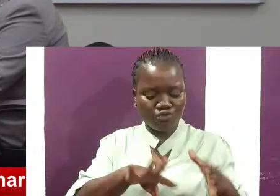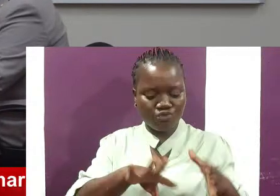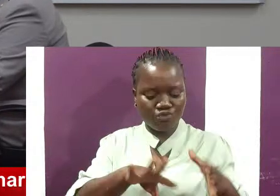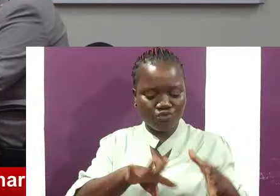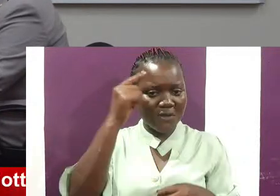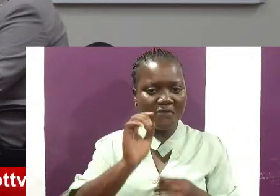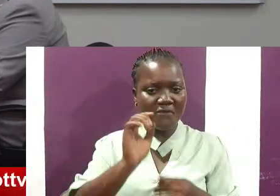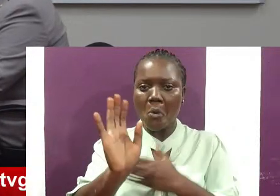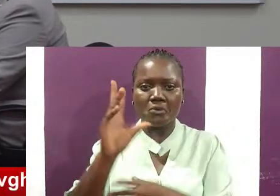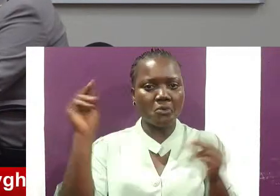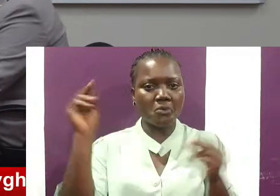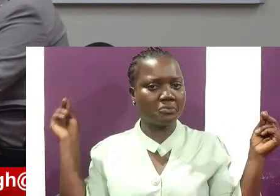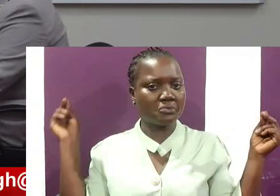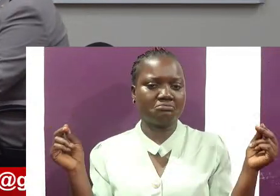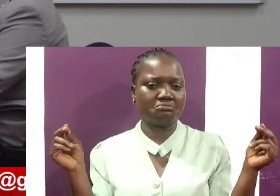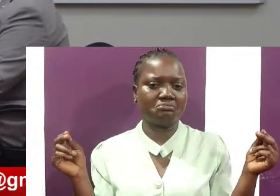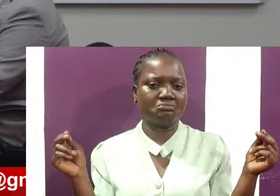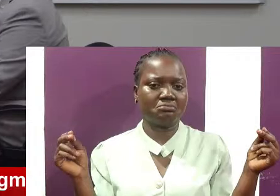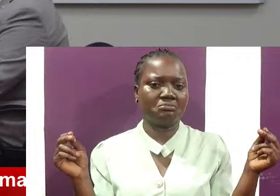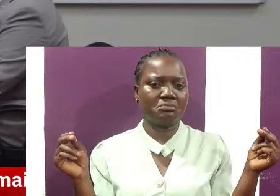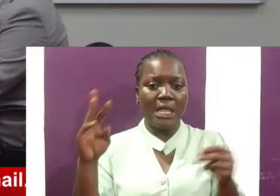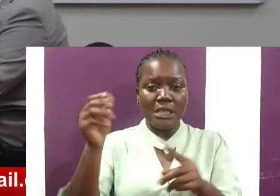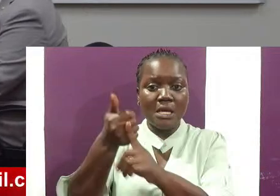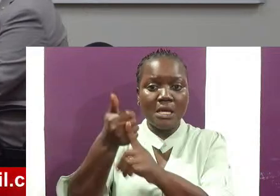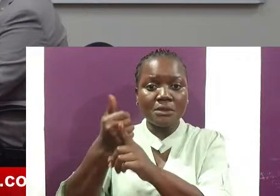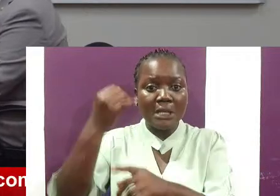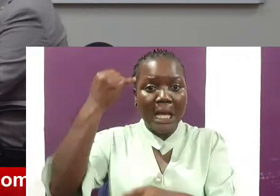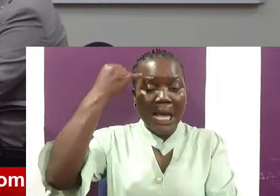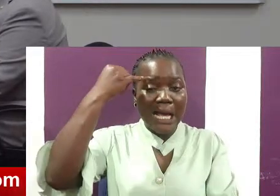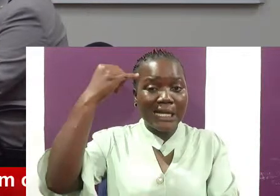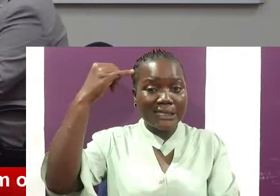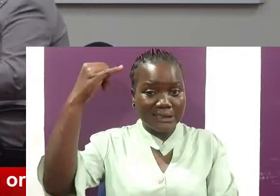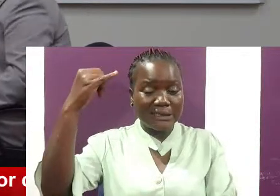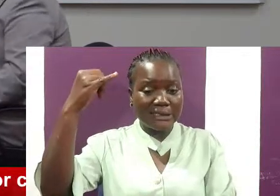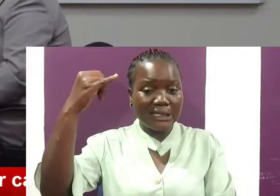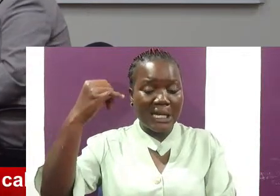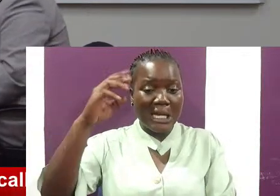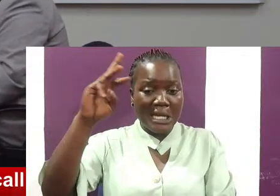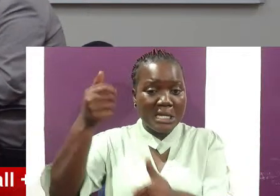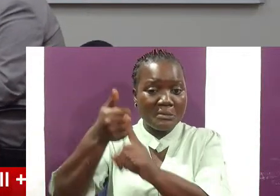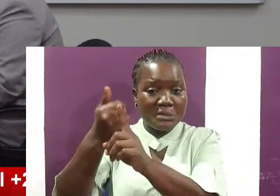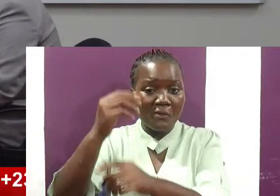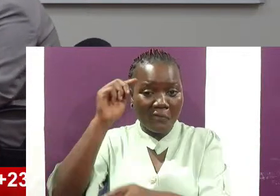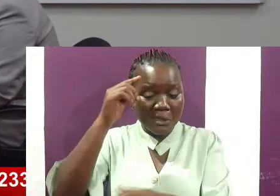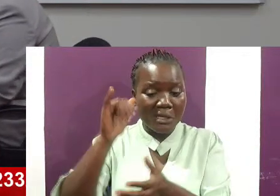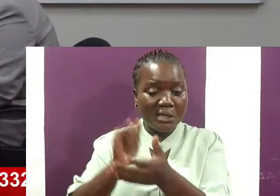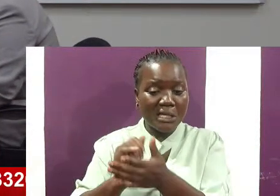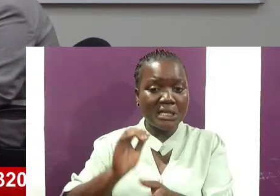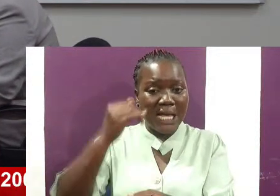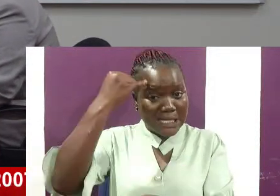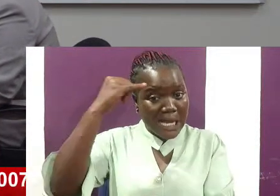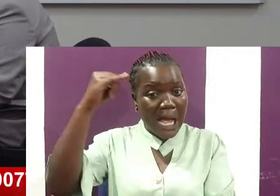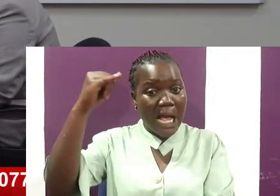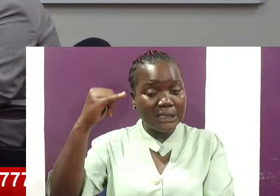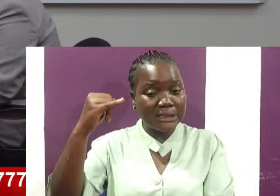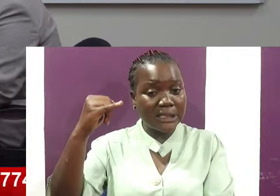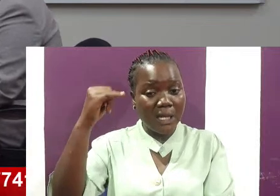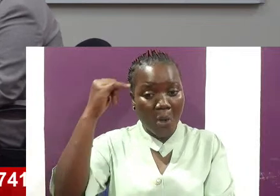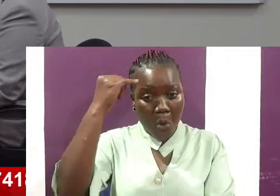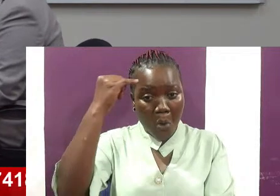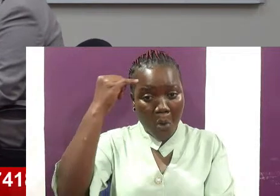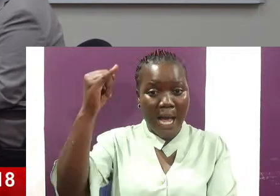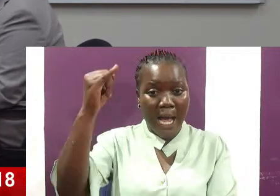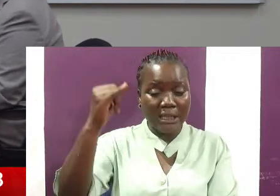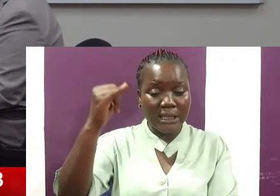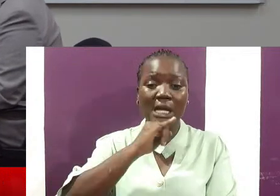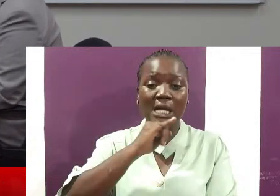to the idea that what they're doing is correct. And most of it stems from acceptance. I don't have